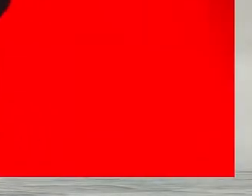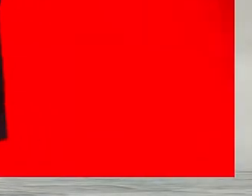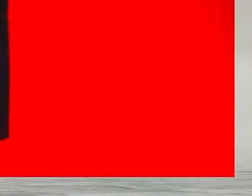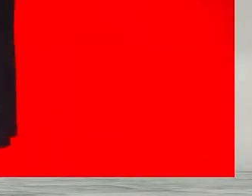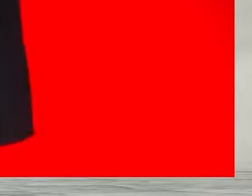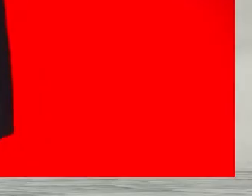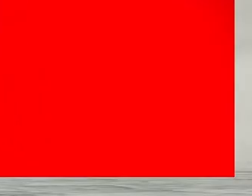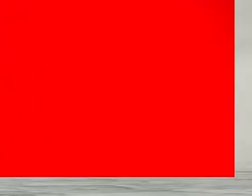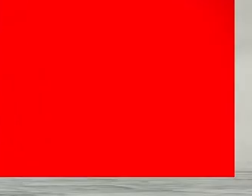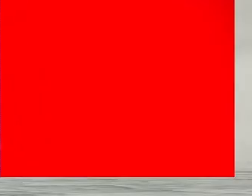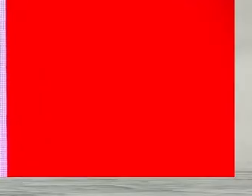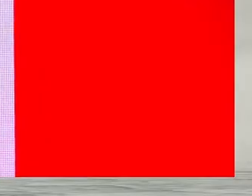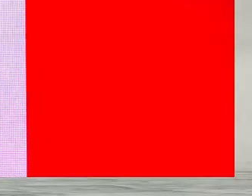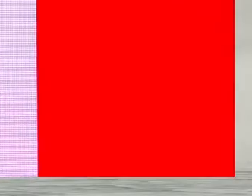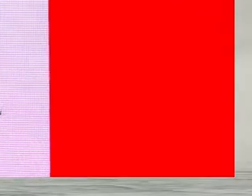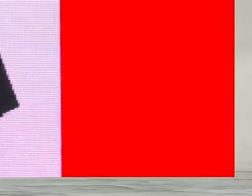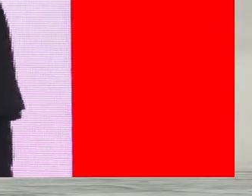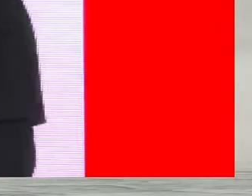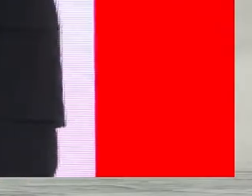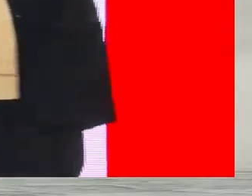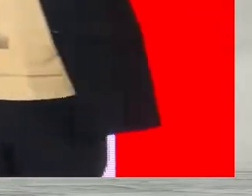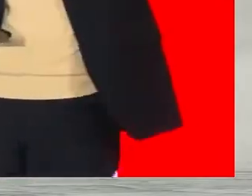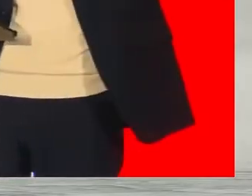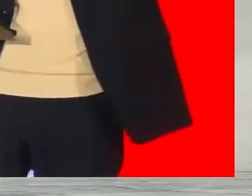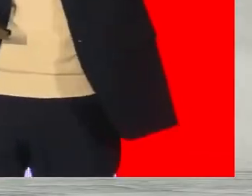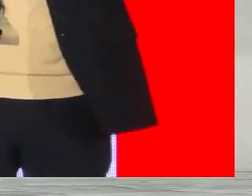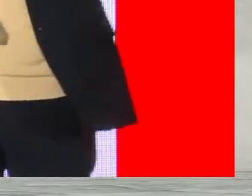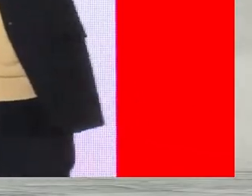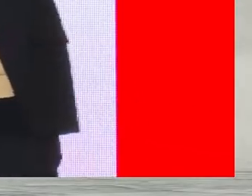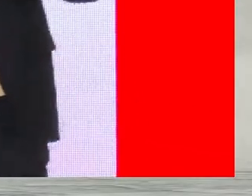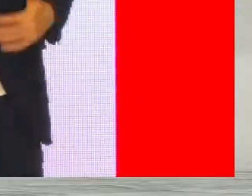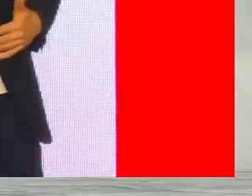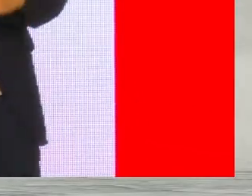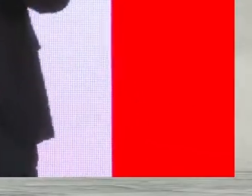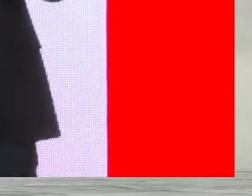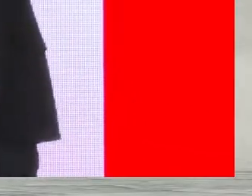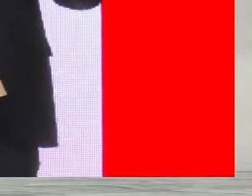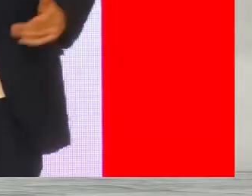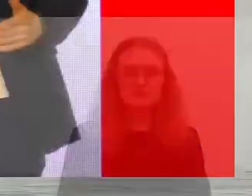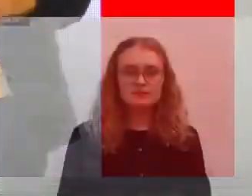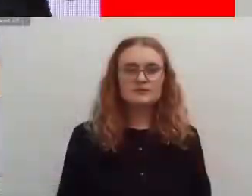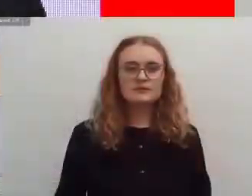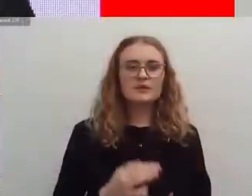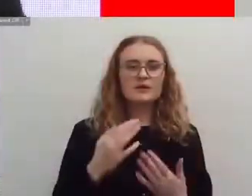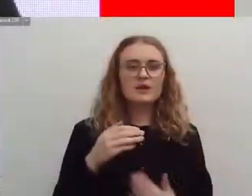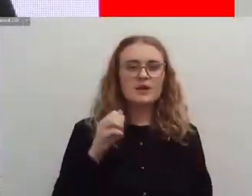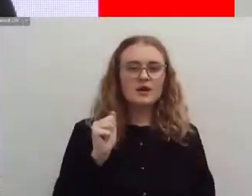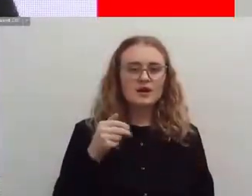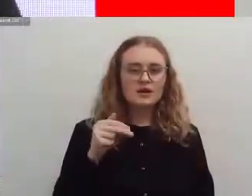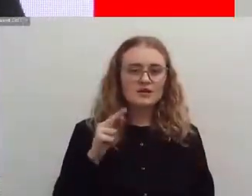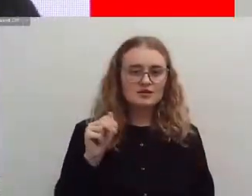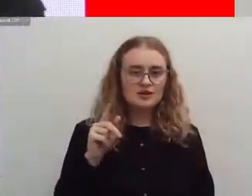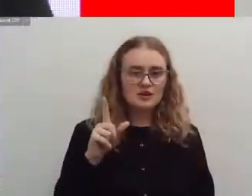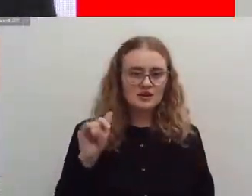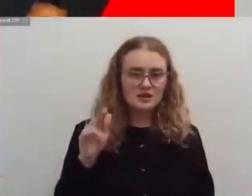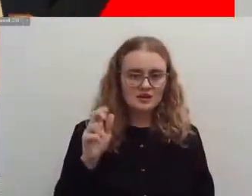And you know what, Angelica, I already feel a community feeling, and the bonding happened with all of the participants right here